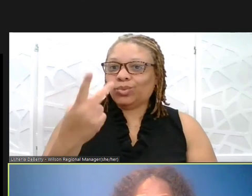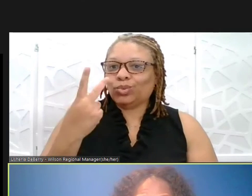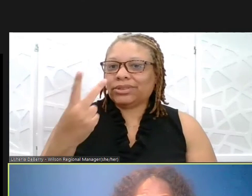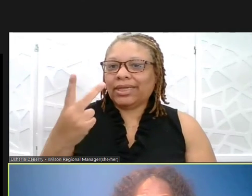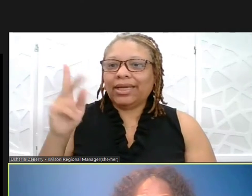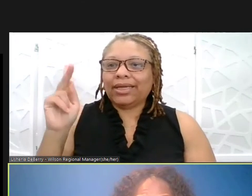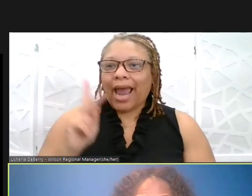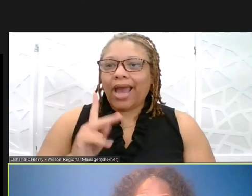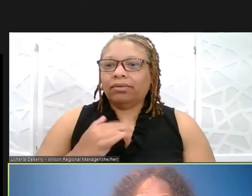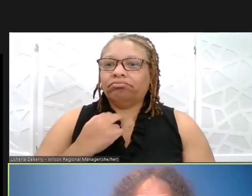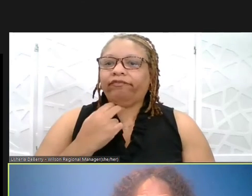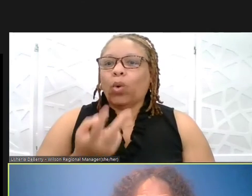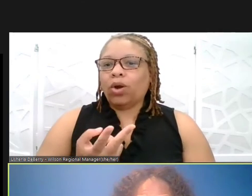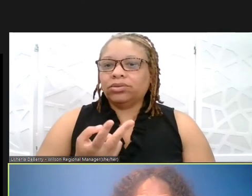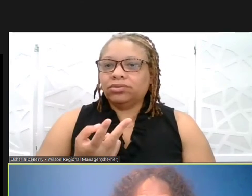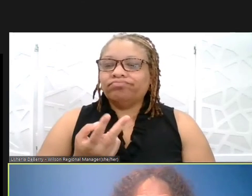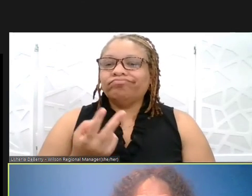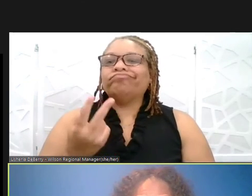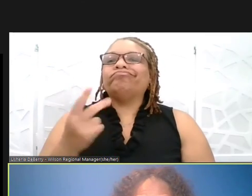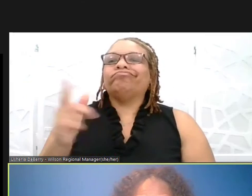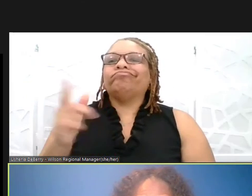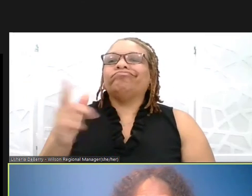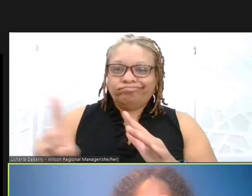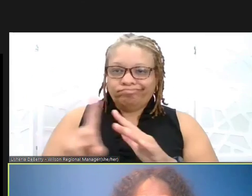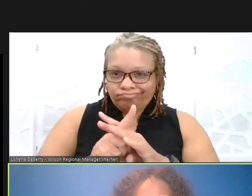right, as they process the information.